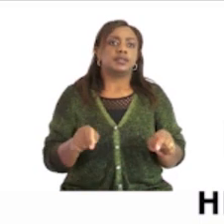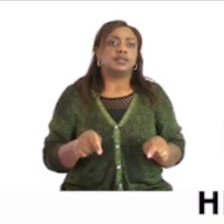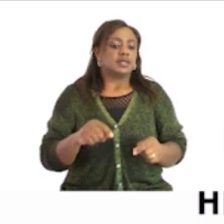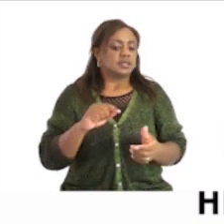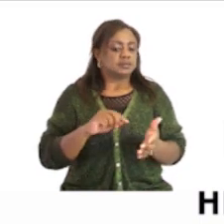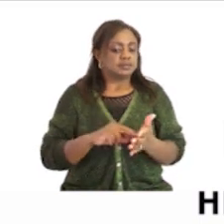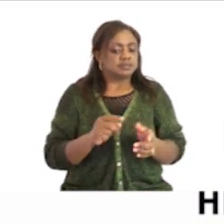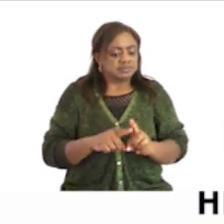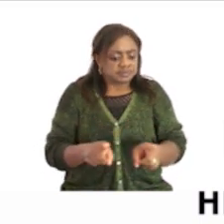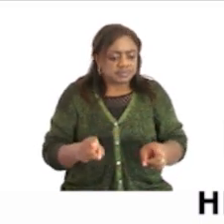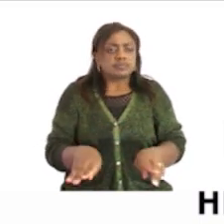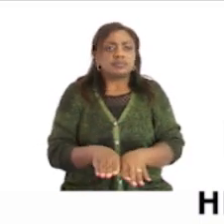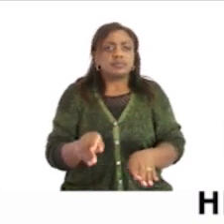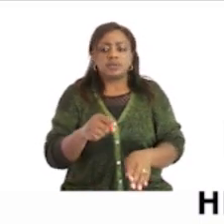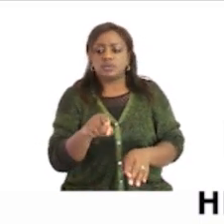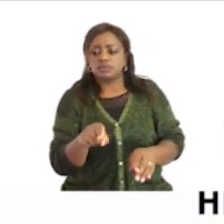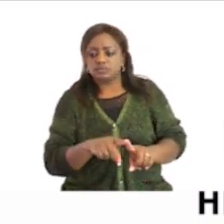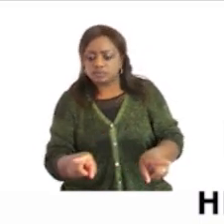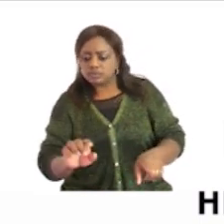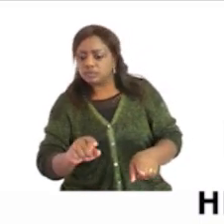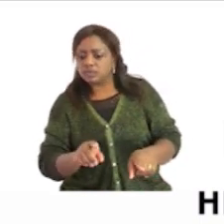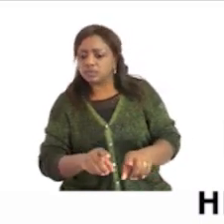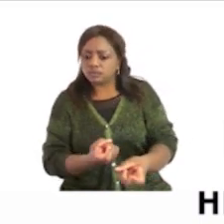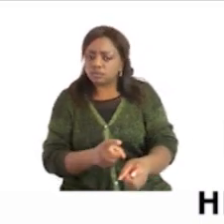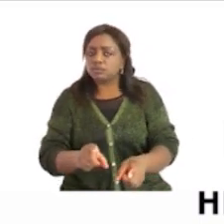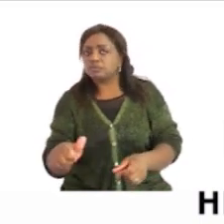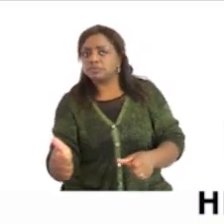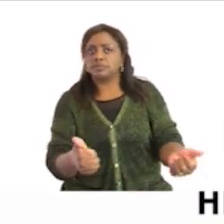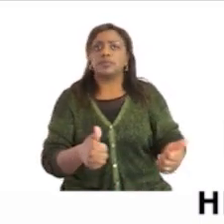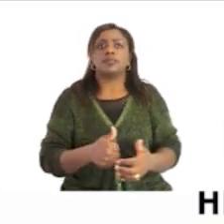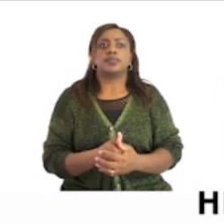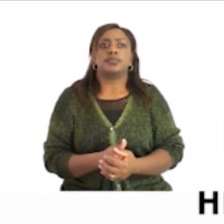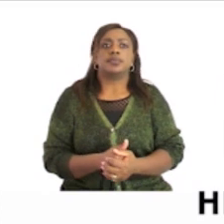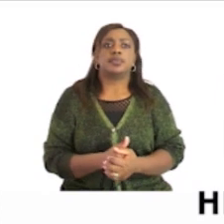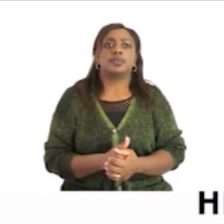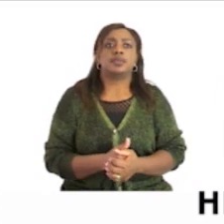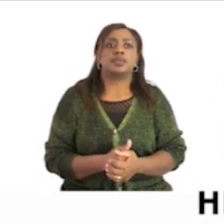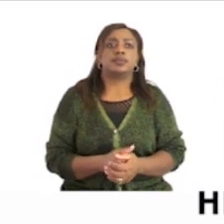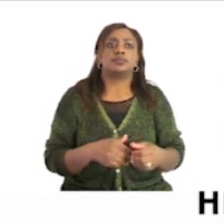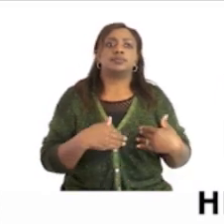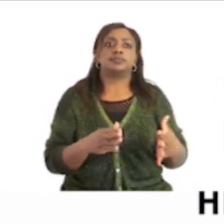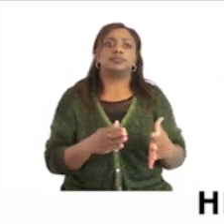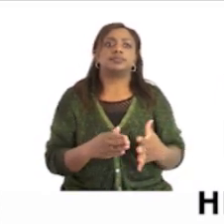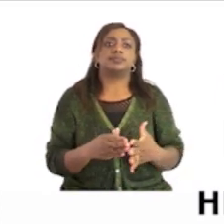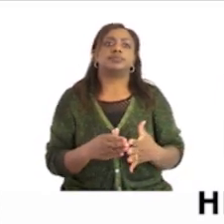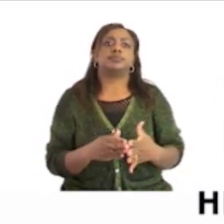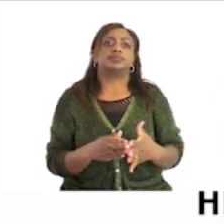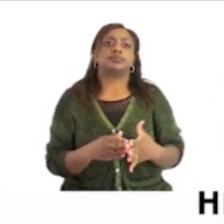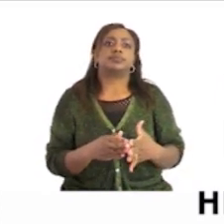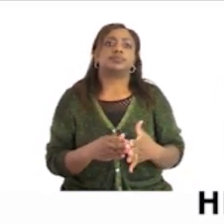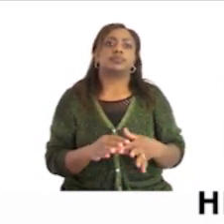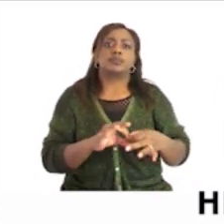that makes a difference to you, something that affects you. Okay, so let us start off with the relationship